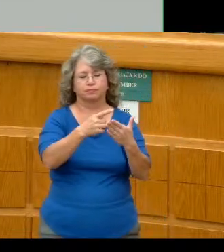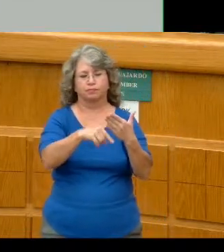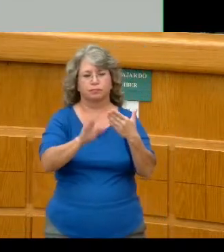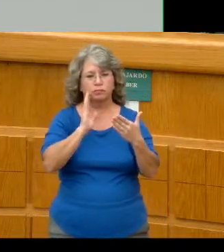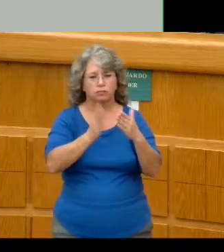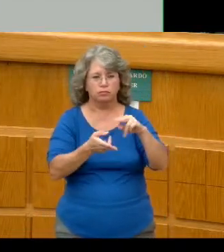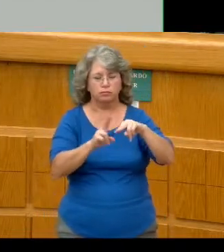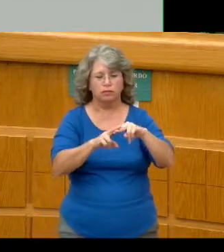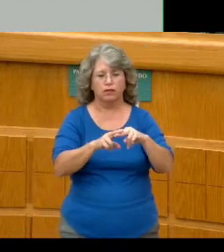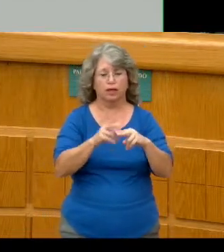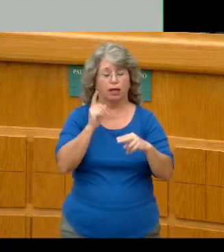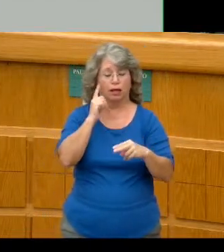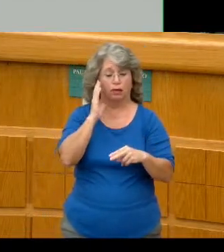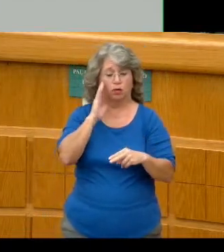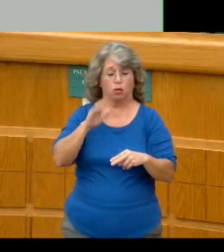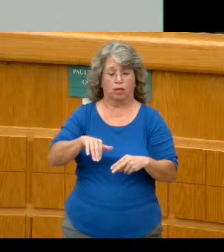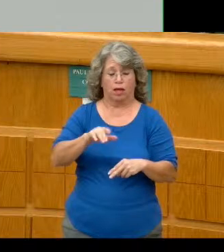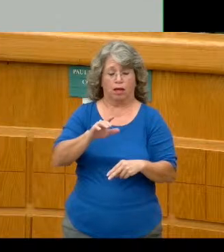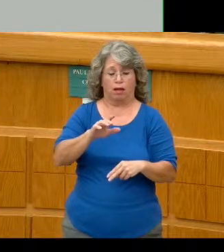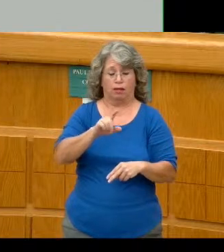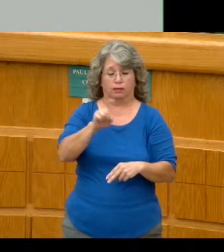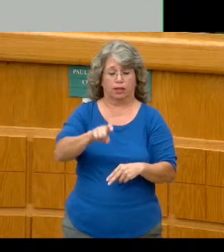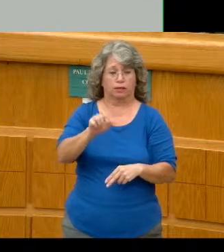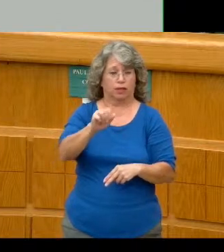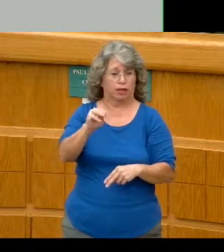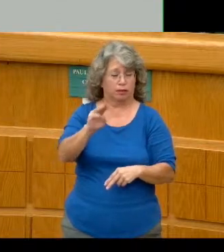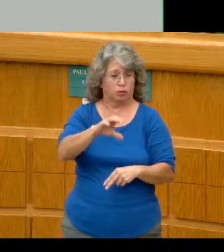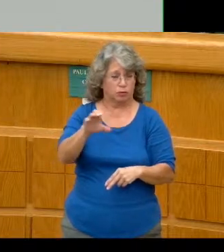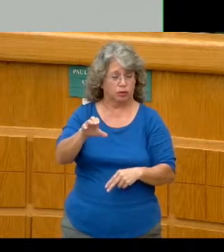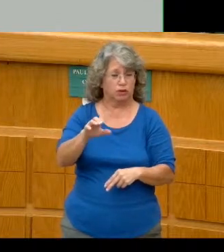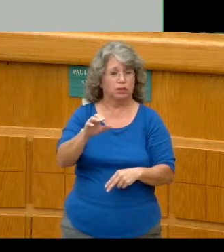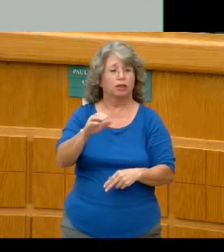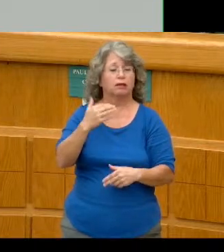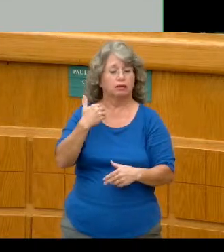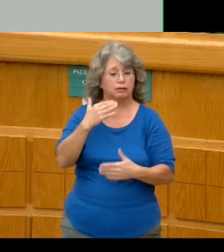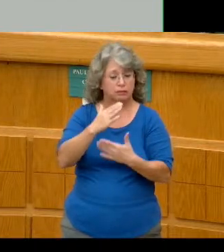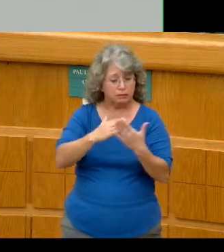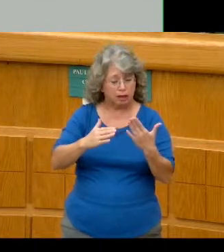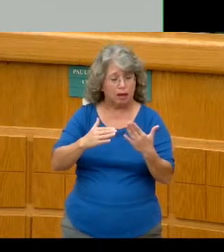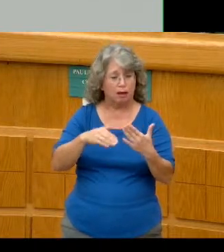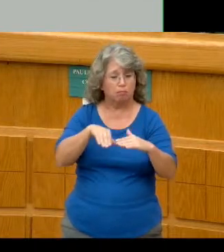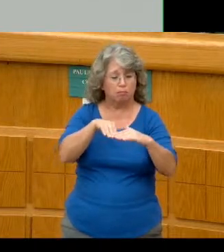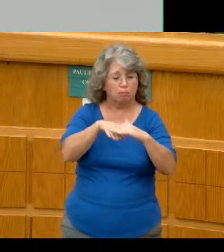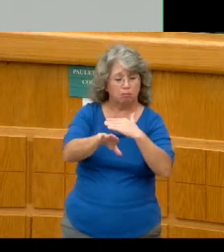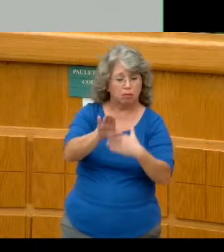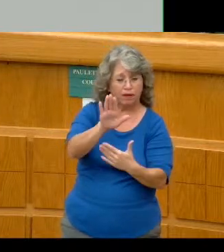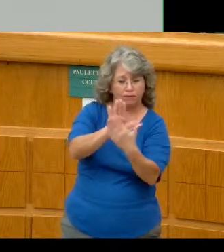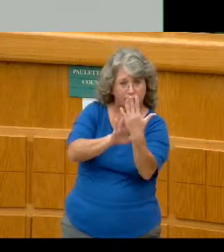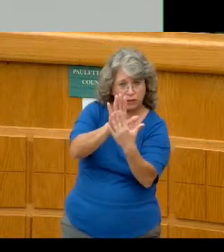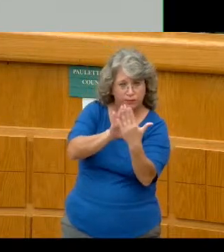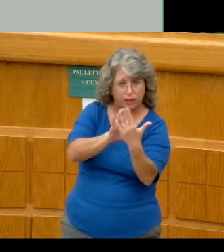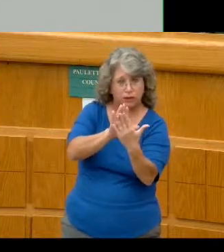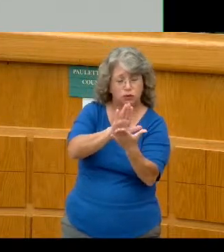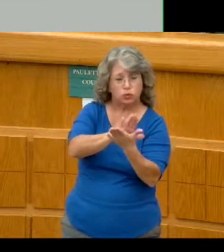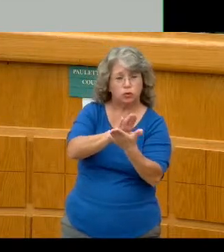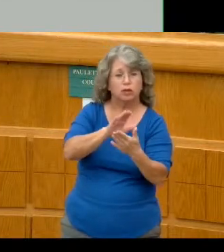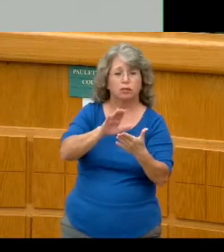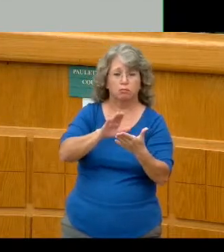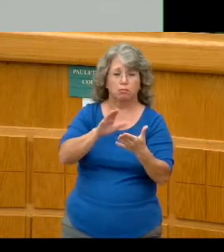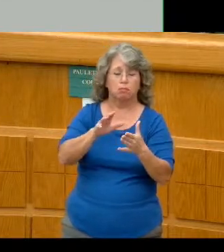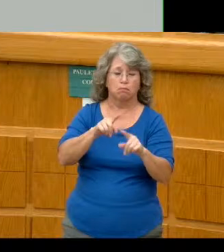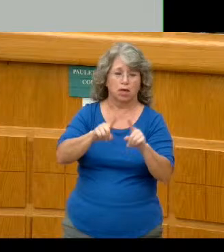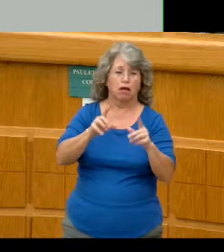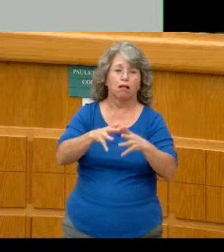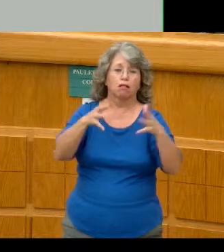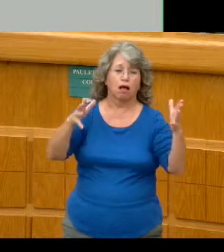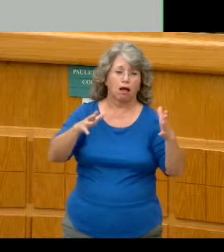A&M Corpus Christi, I know that there's some face-to-face schooling, but there's a whole lot of online schooling that will